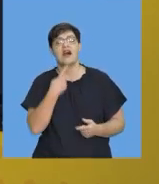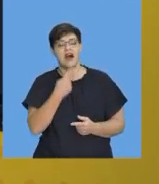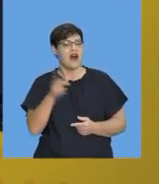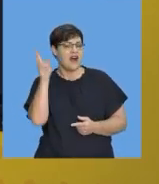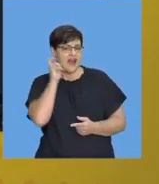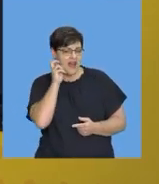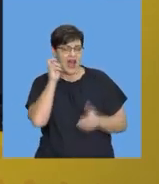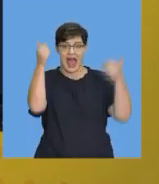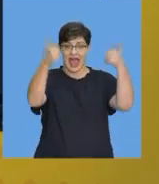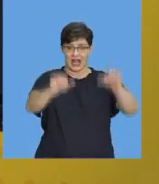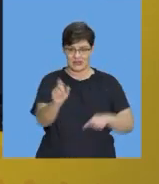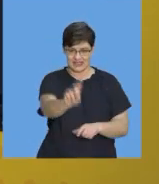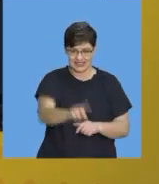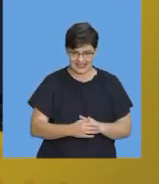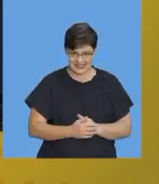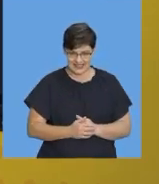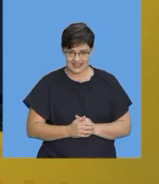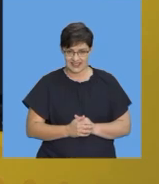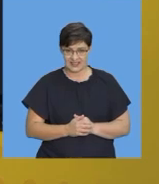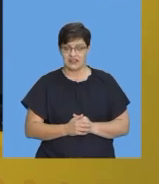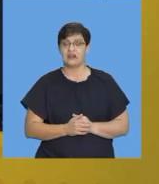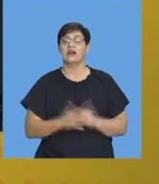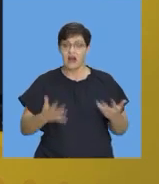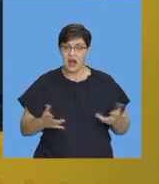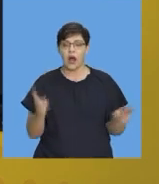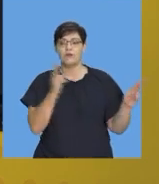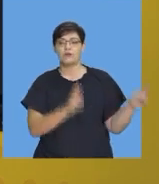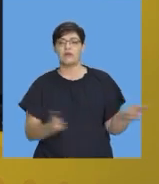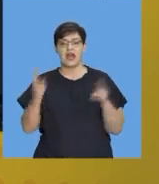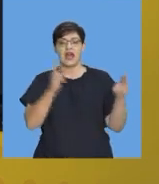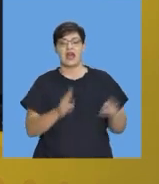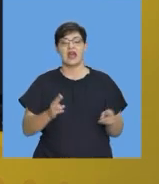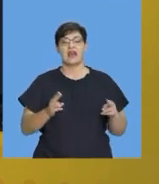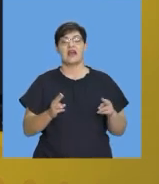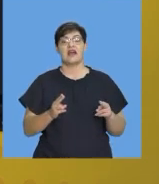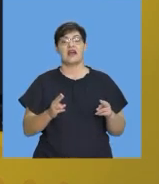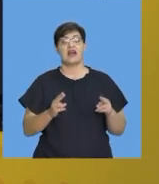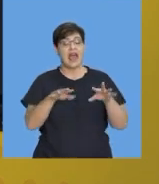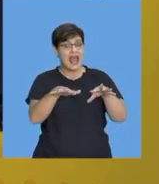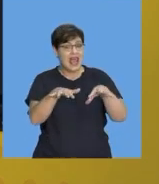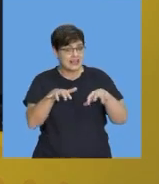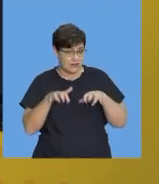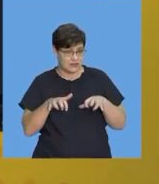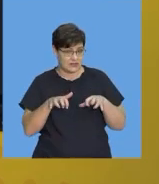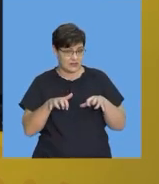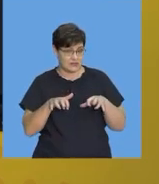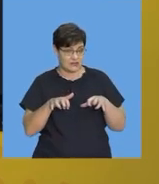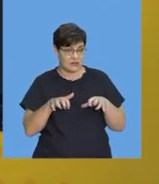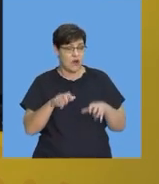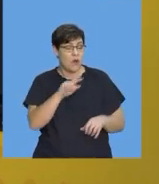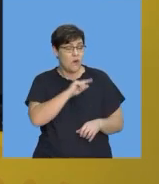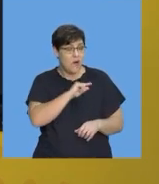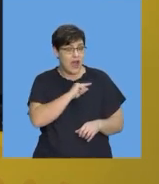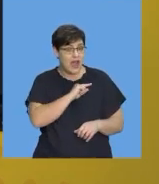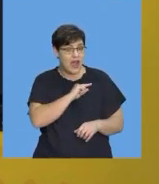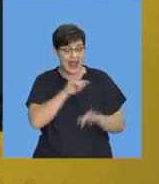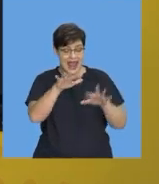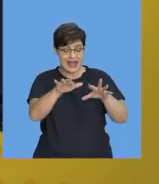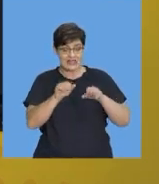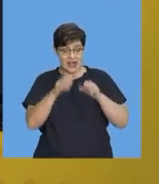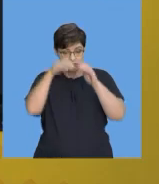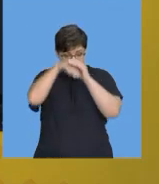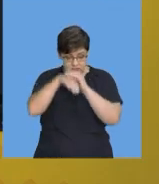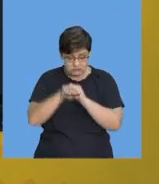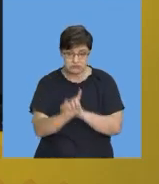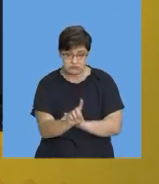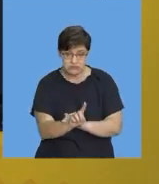Ashraf Patel, you hear accounting. That's right, guys. We're busy preparing for the exams. We want to make sure that when you walk into that